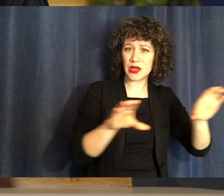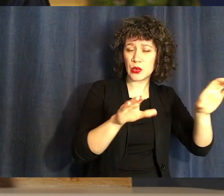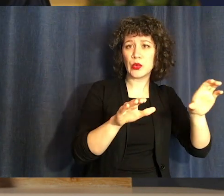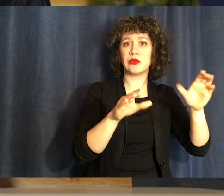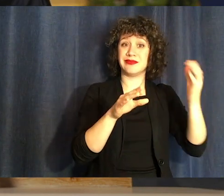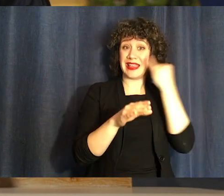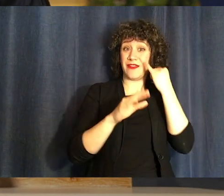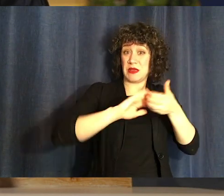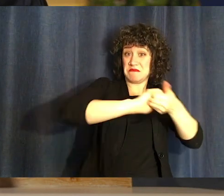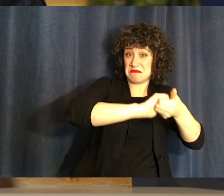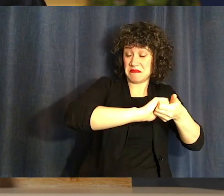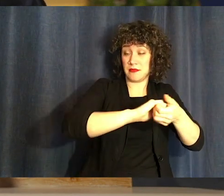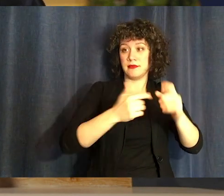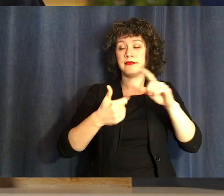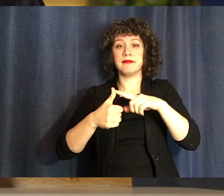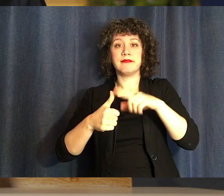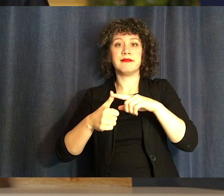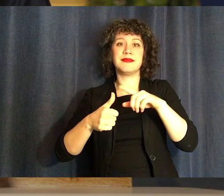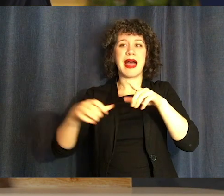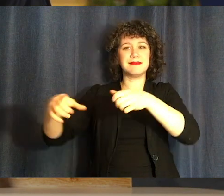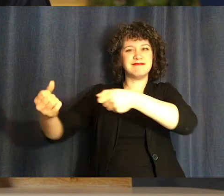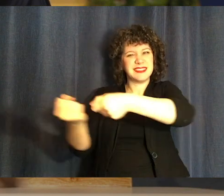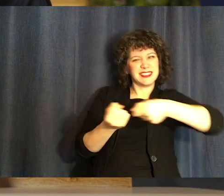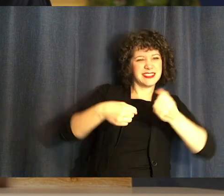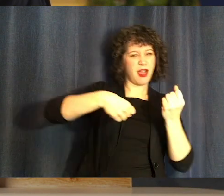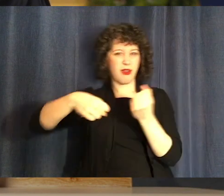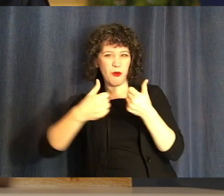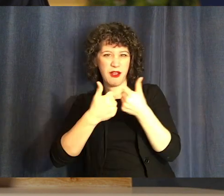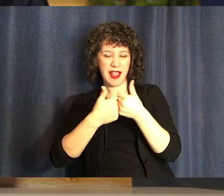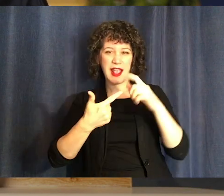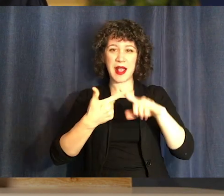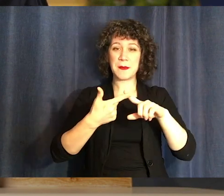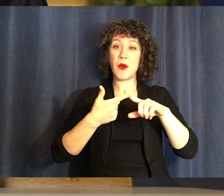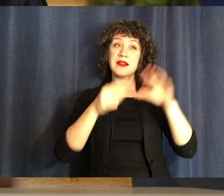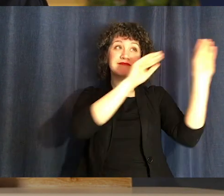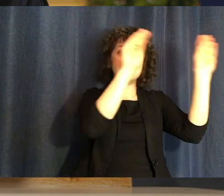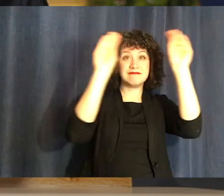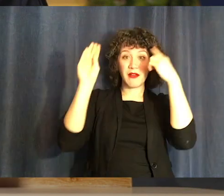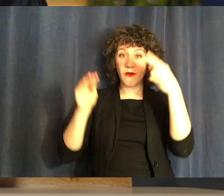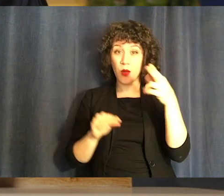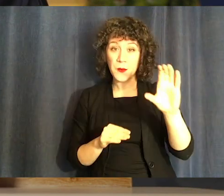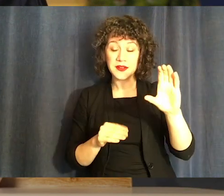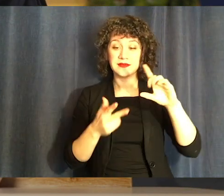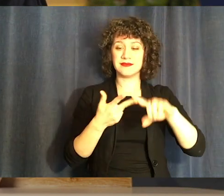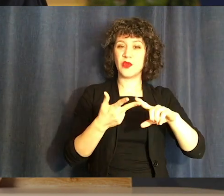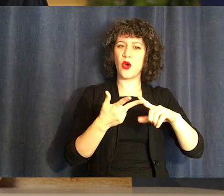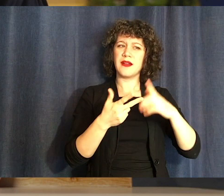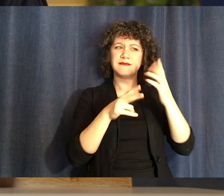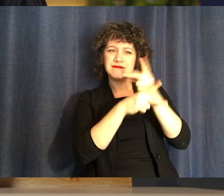War, working on a theme and decorations for homecoming, or finding new ways to finalize our senior year after it was abruptly cut